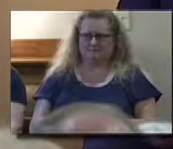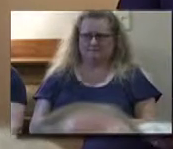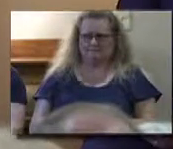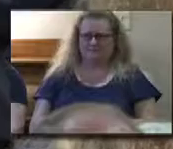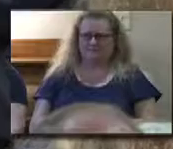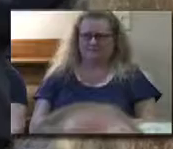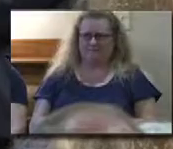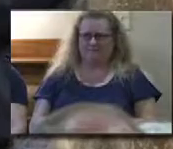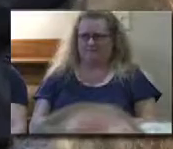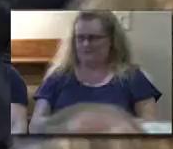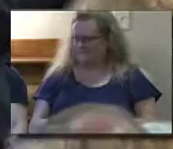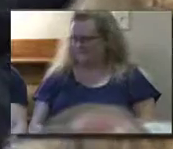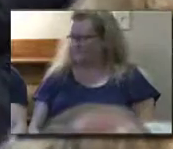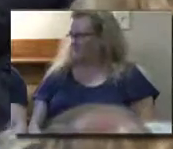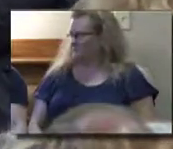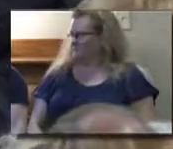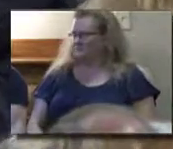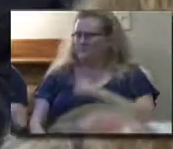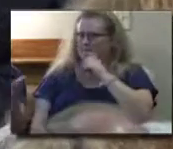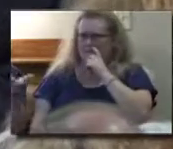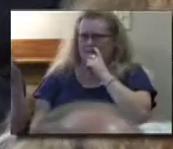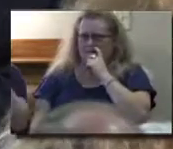It's your word now.